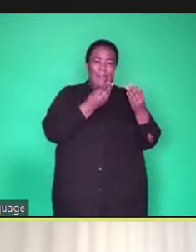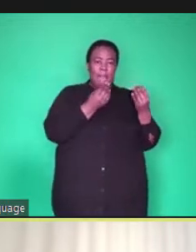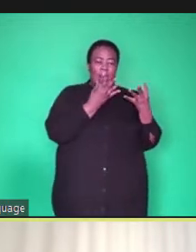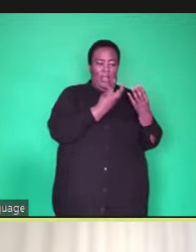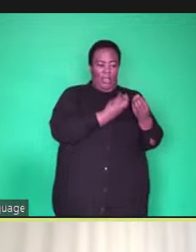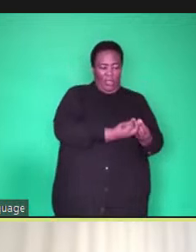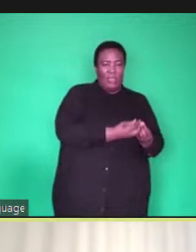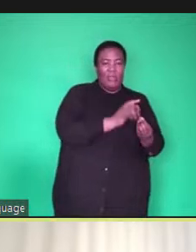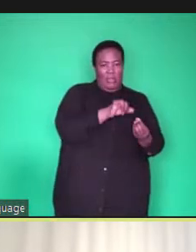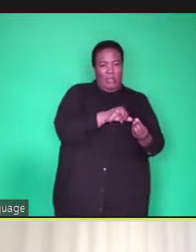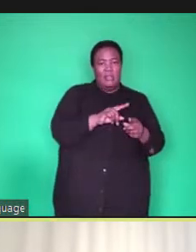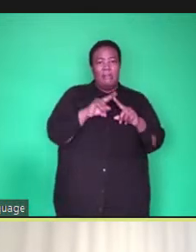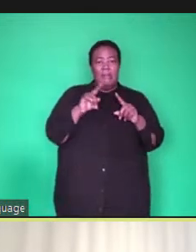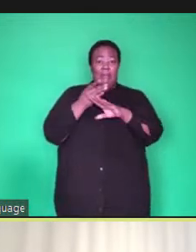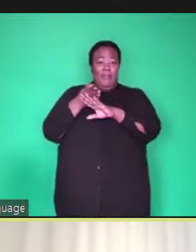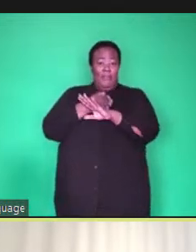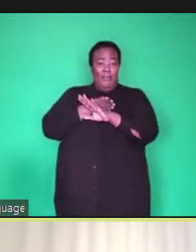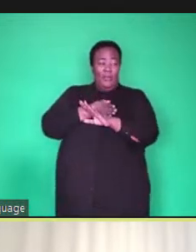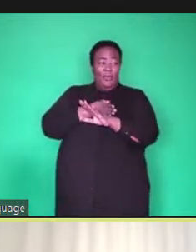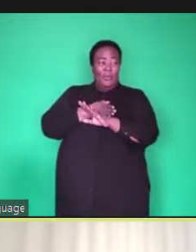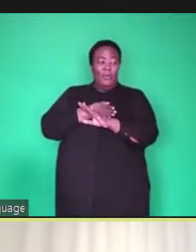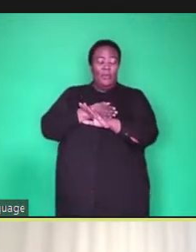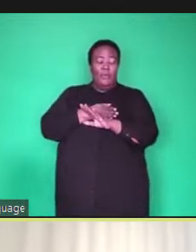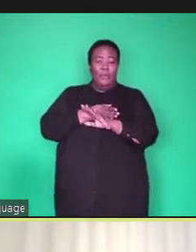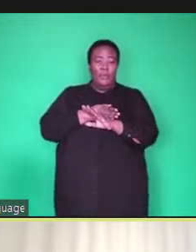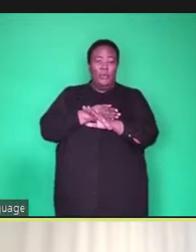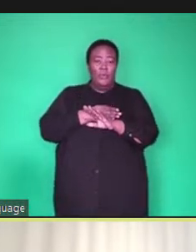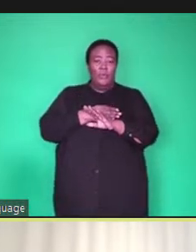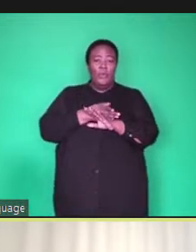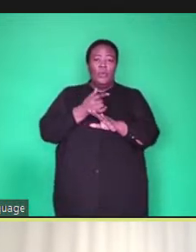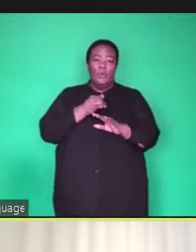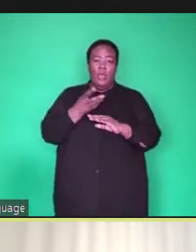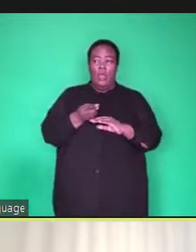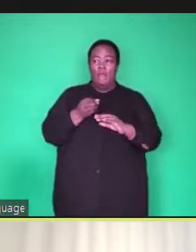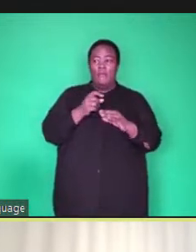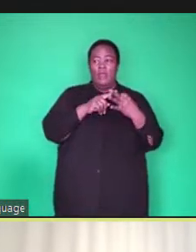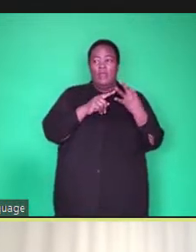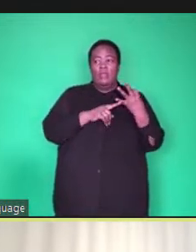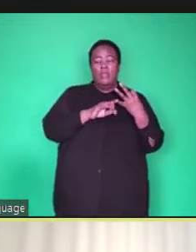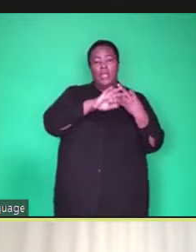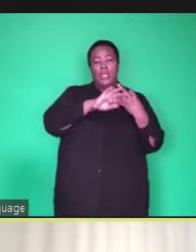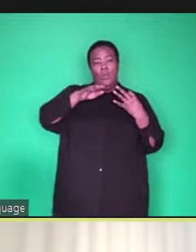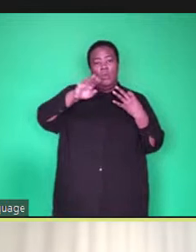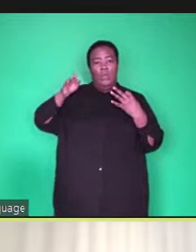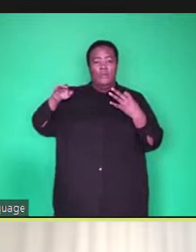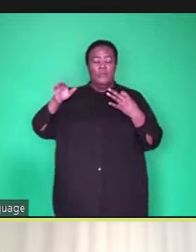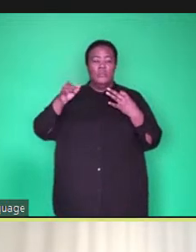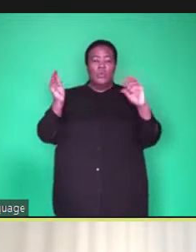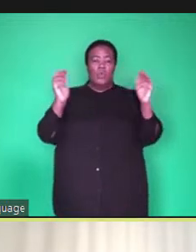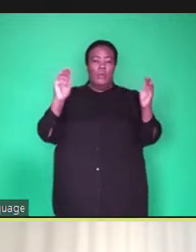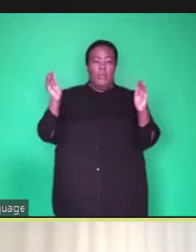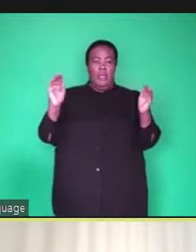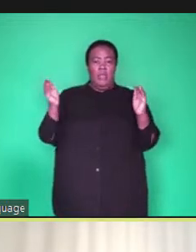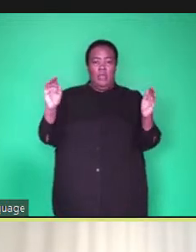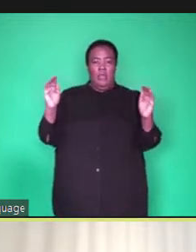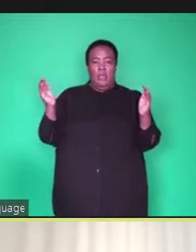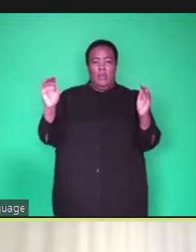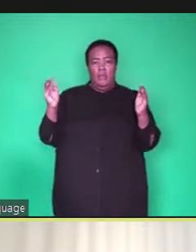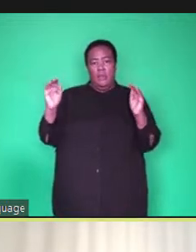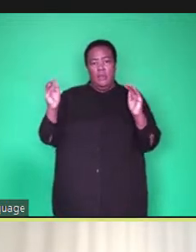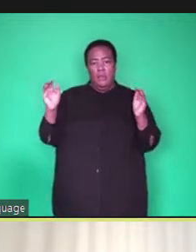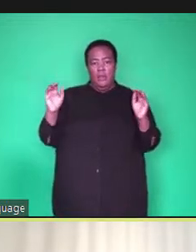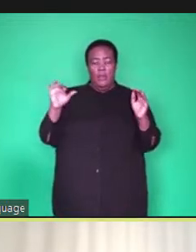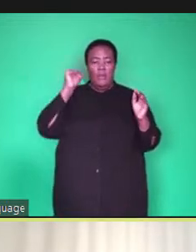previously economists at Saldra had used 3 waves of the NIDS data to compare the sending and receiving locations of